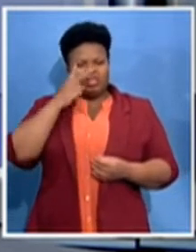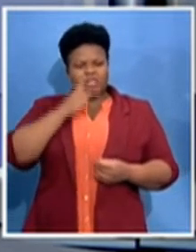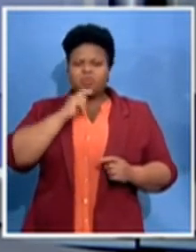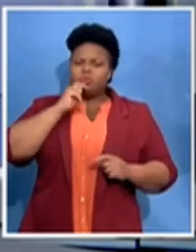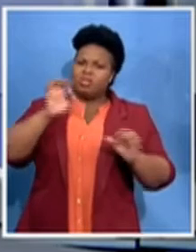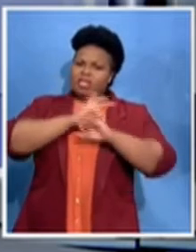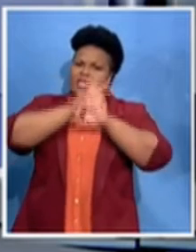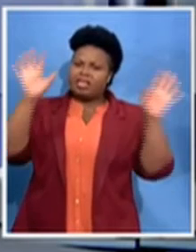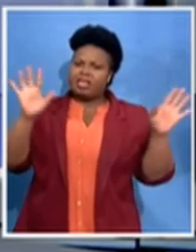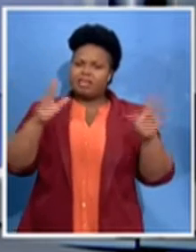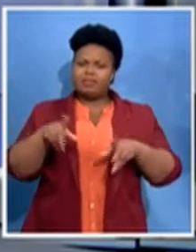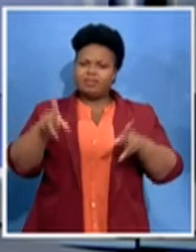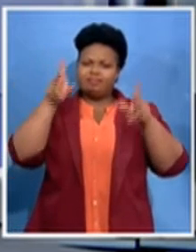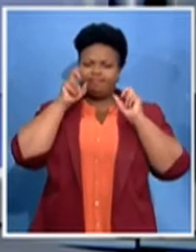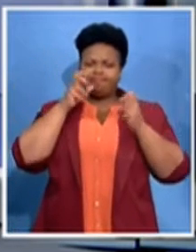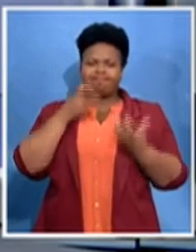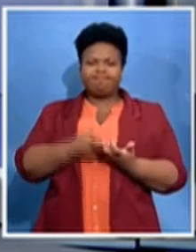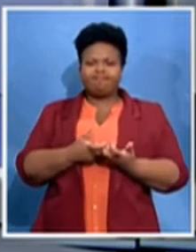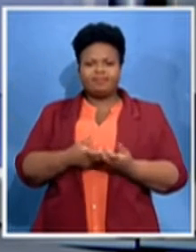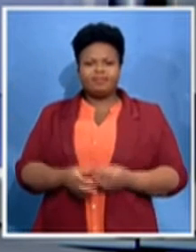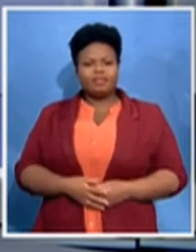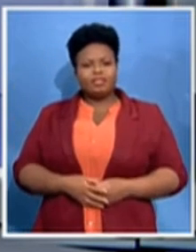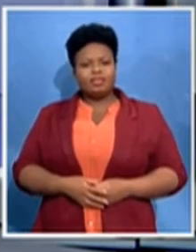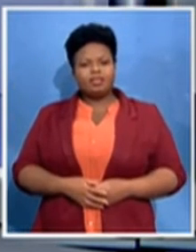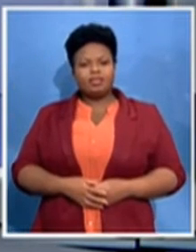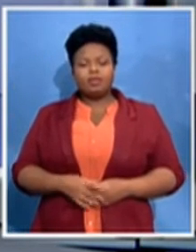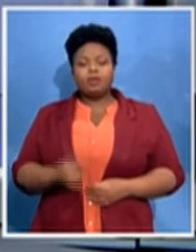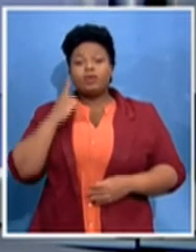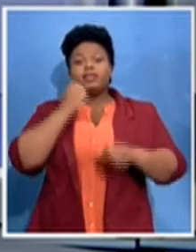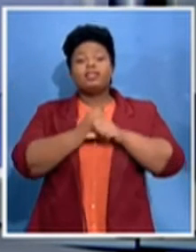continent. A year later, almost a year later, these are the